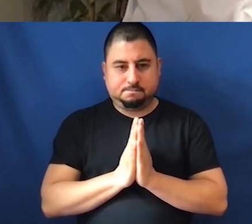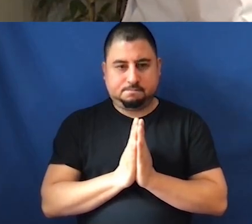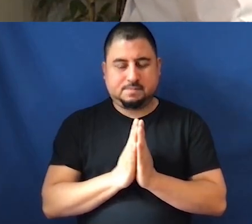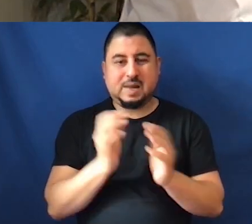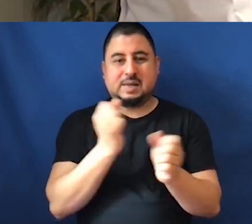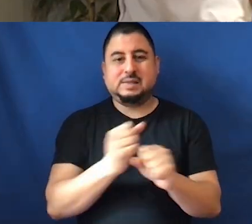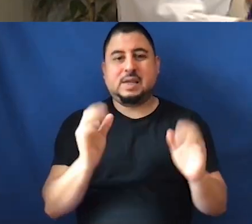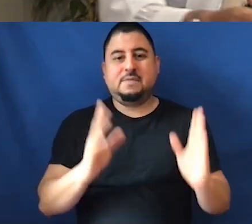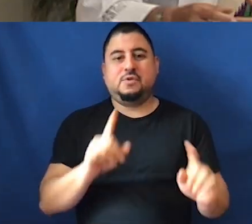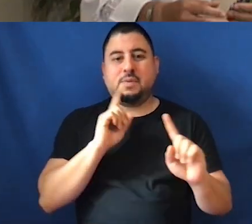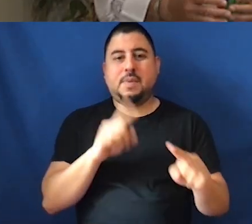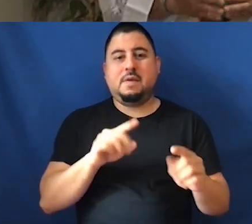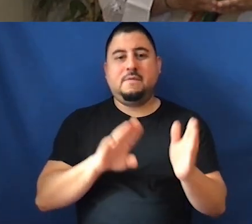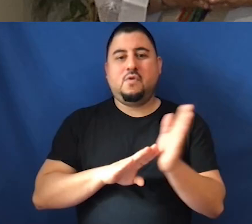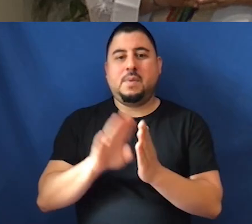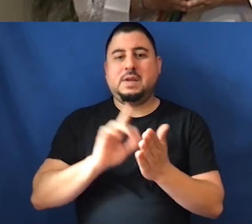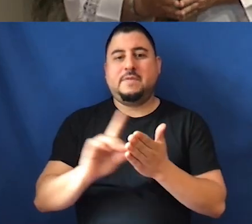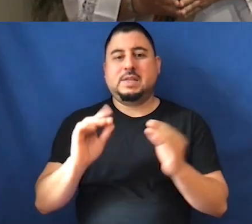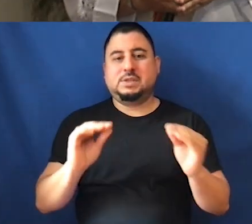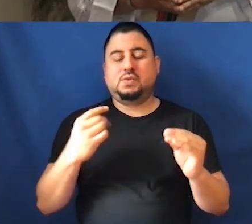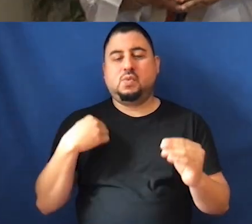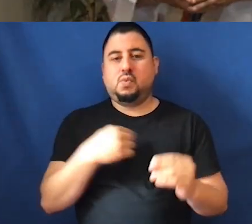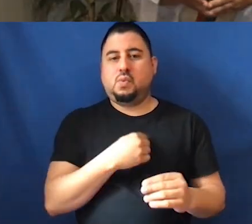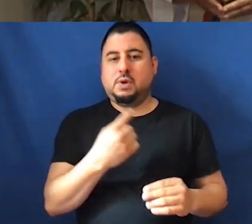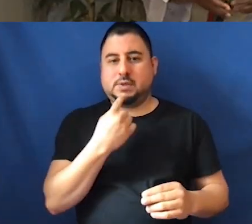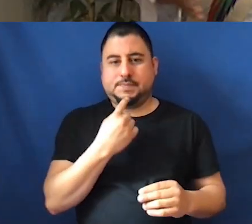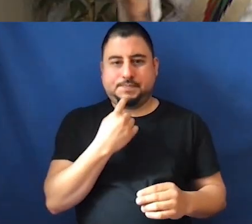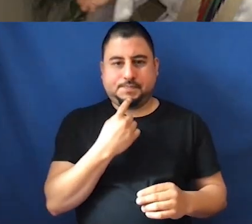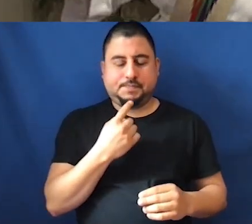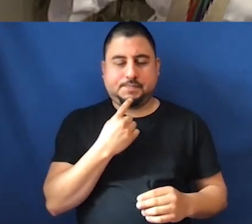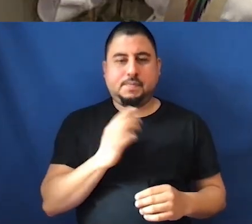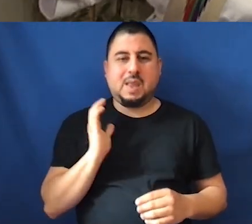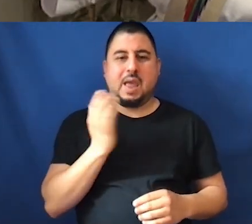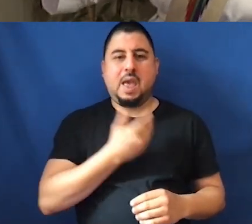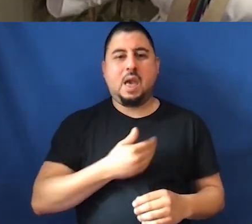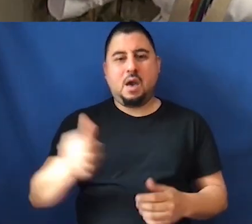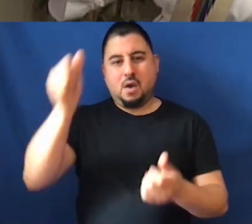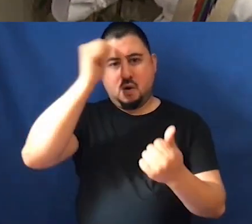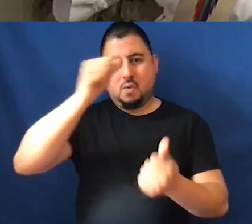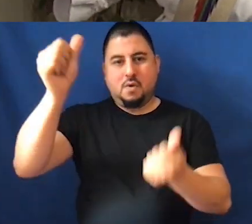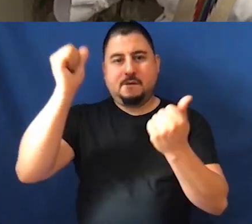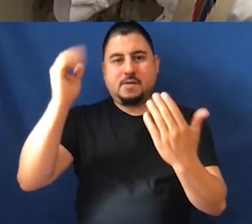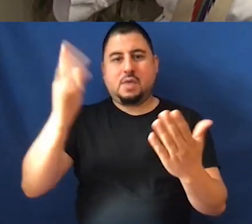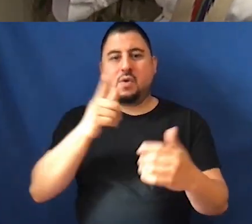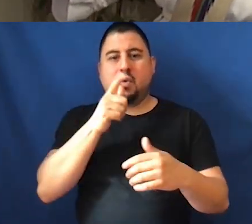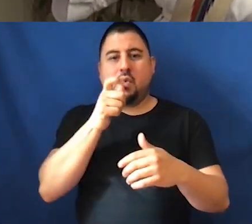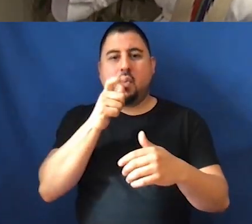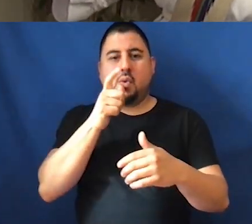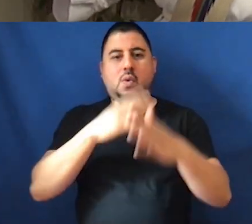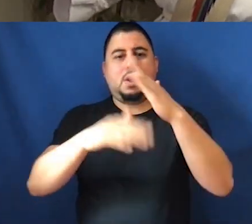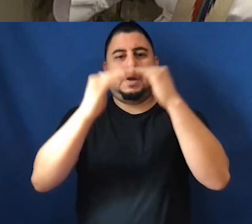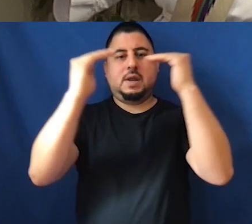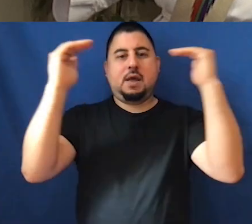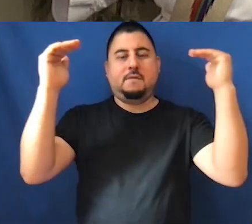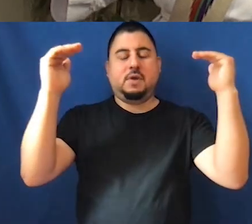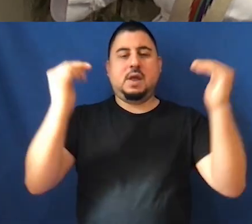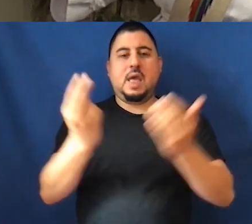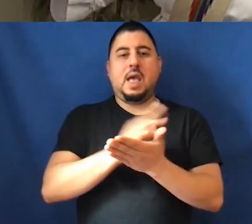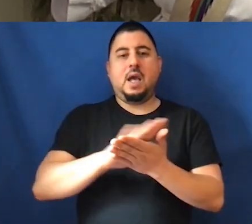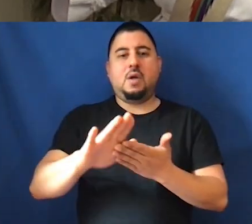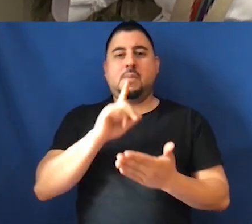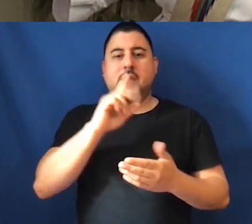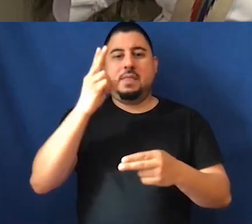amen. At the Savior's command, informed by divine teaching, we now dare to say, Our Father, who art in